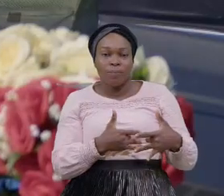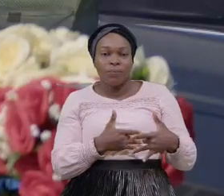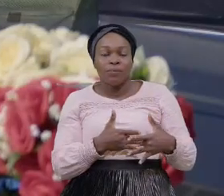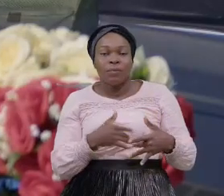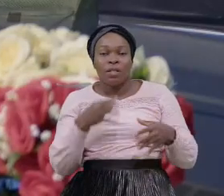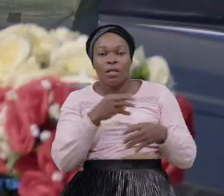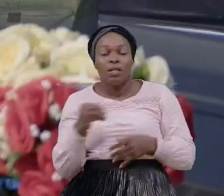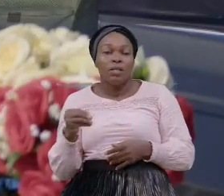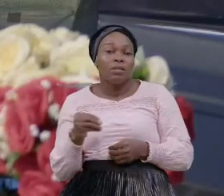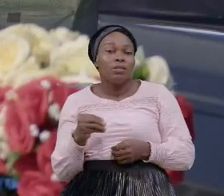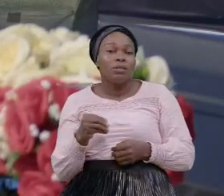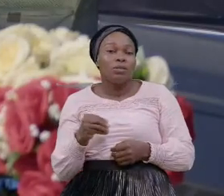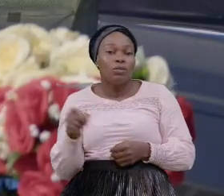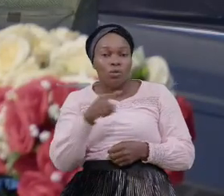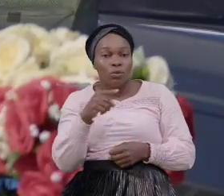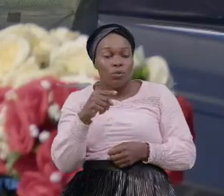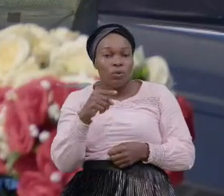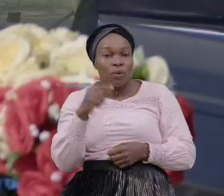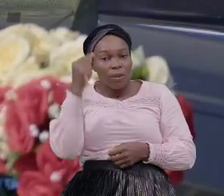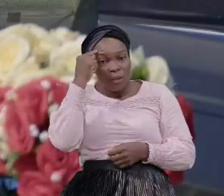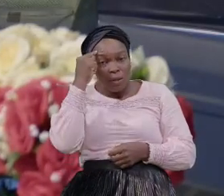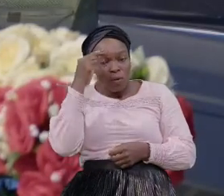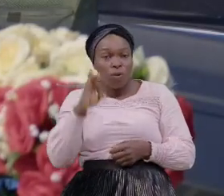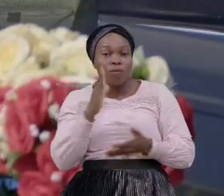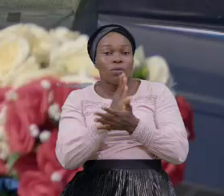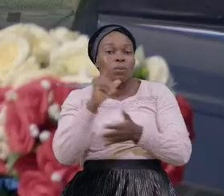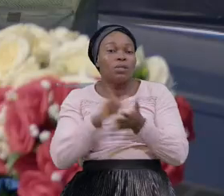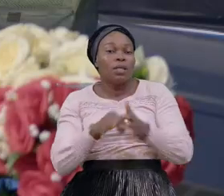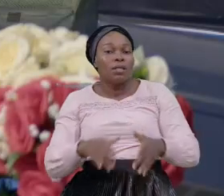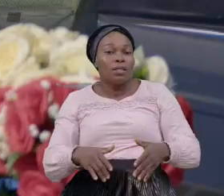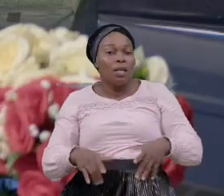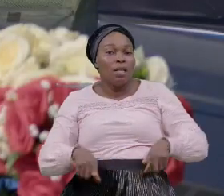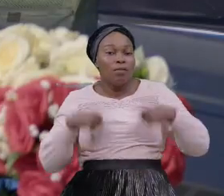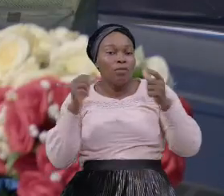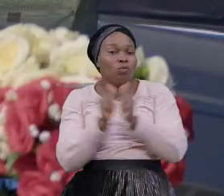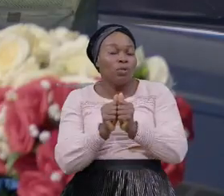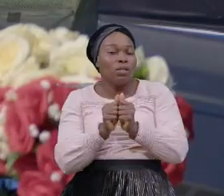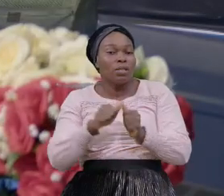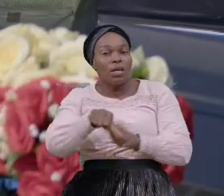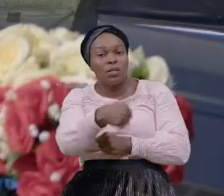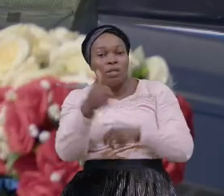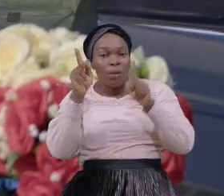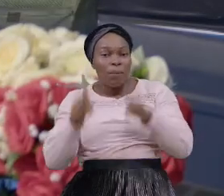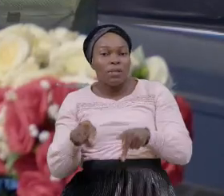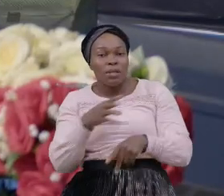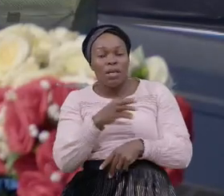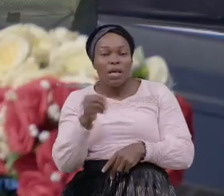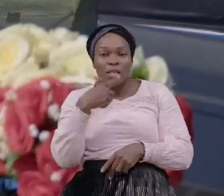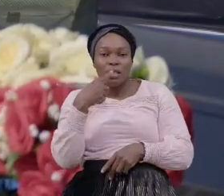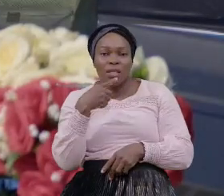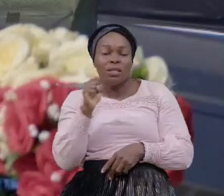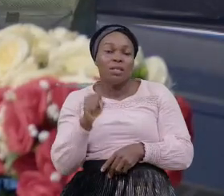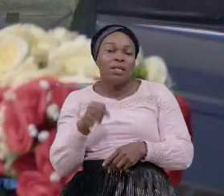with another person. You say, oh, look at this fellow. Look at the way he's handling this man. He's handling this